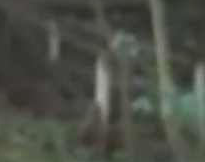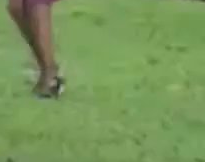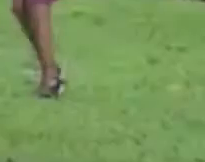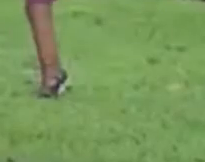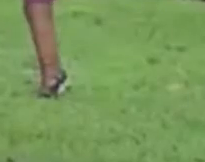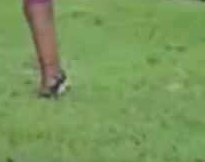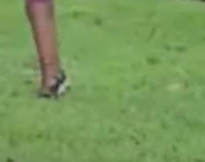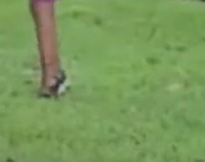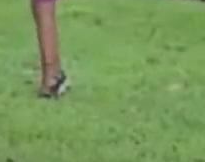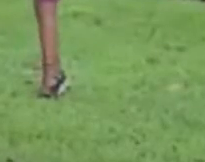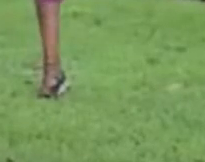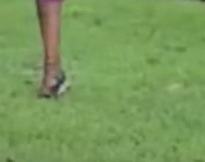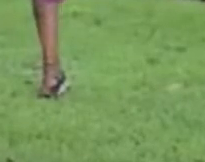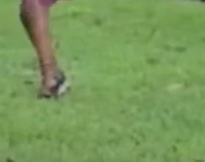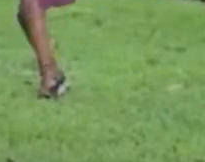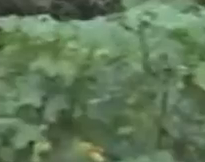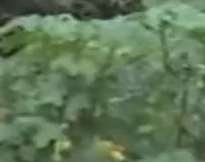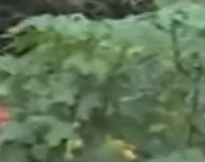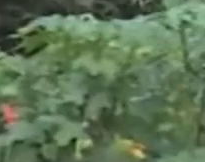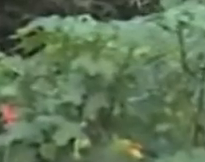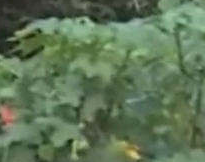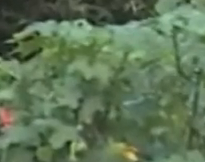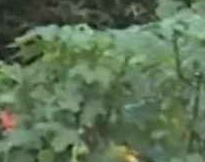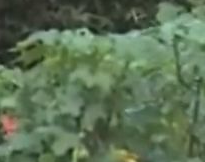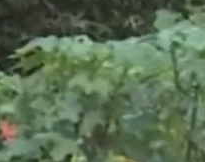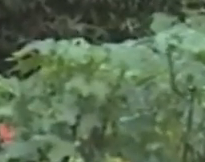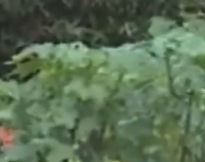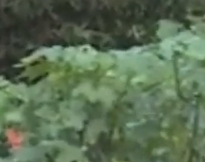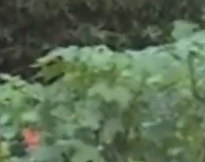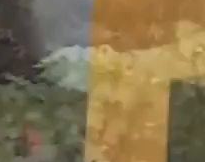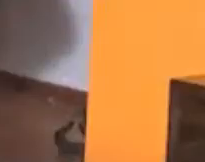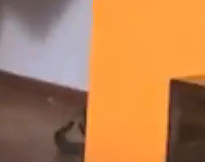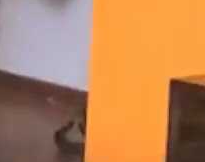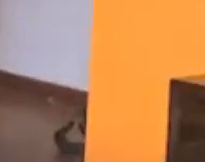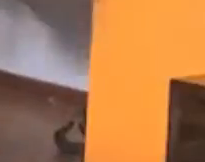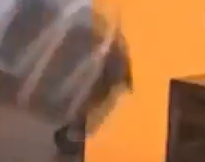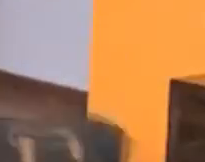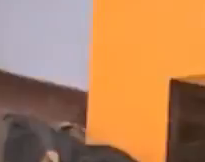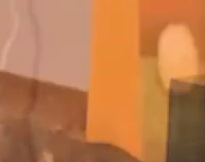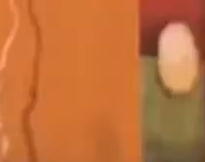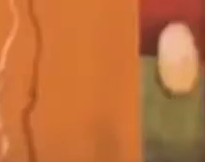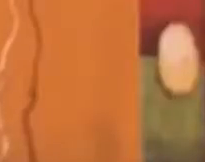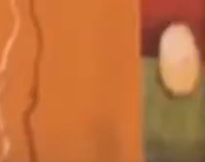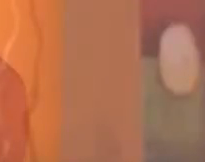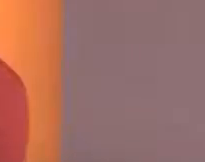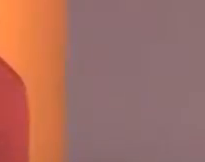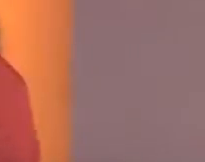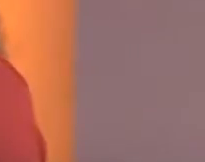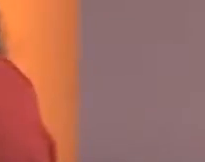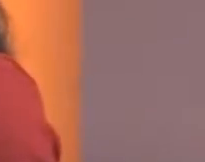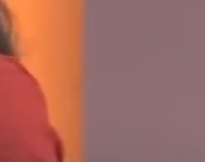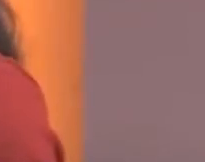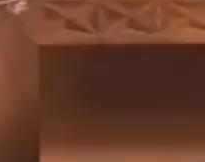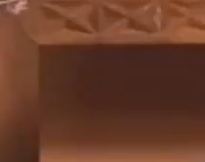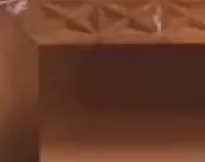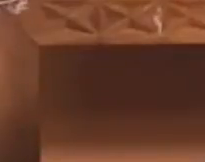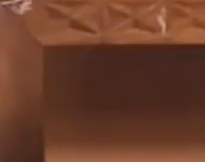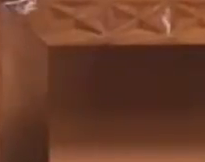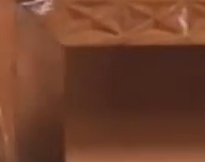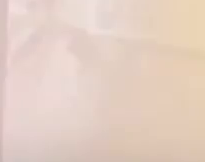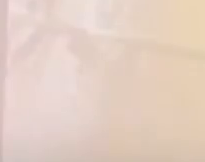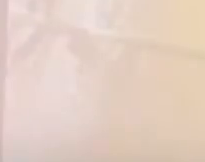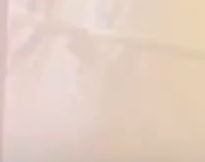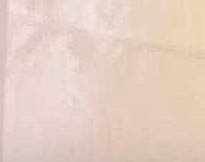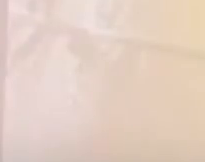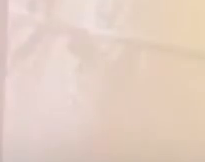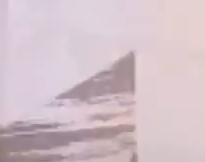is to complete a very simple task of running 2 kilometer race. What is going on here? Either she leaves or I leave. You